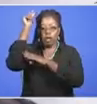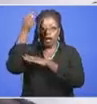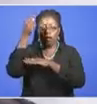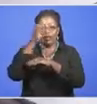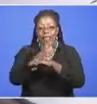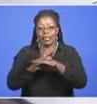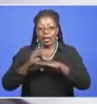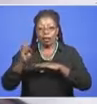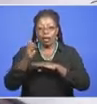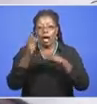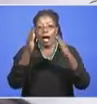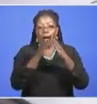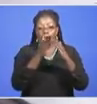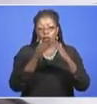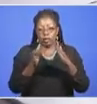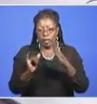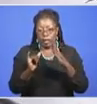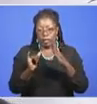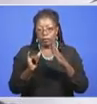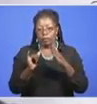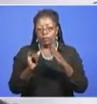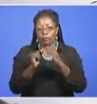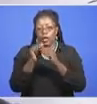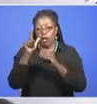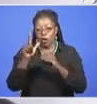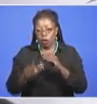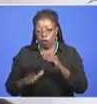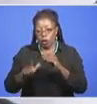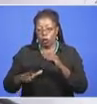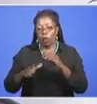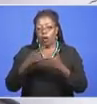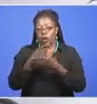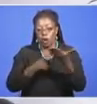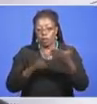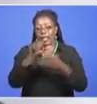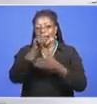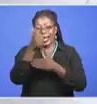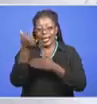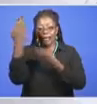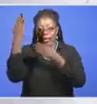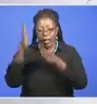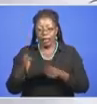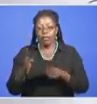subdivision, low-cost housing subdivision. And any Bahamian resident